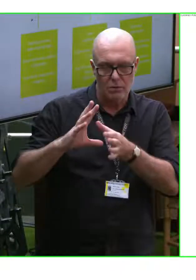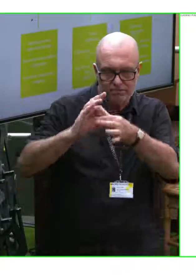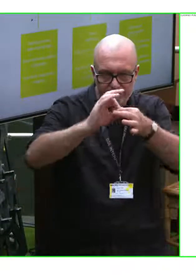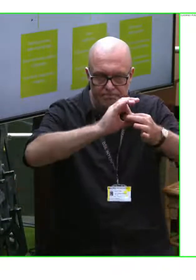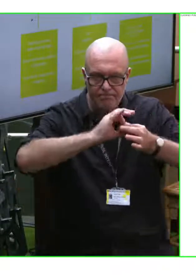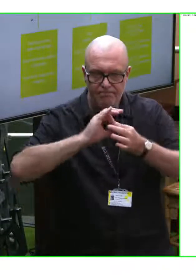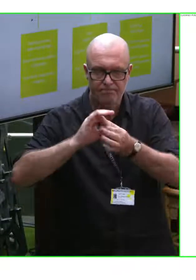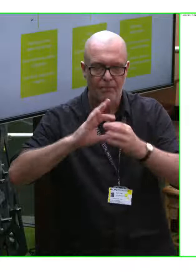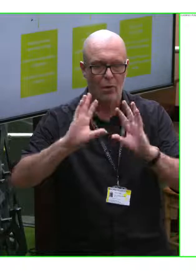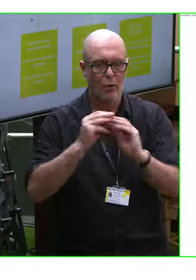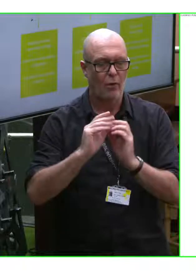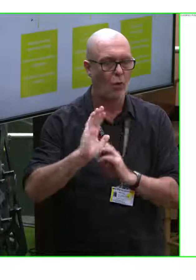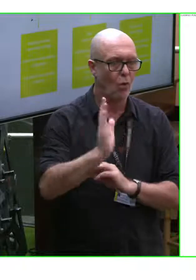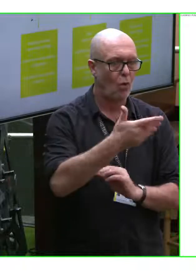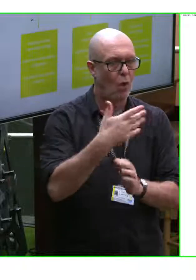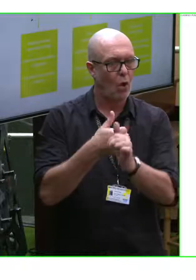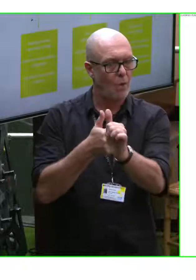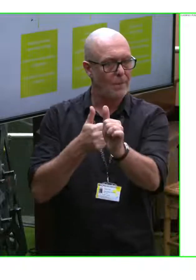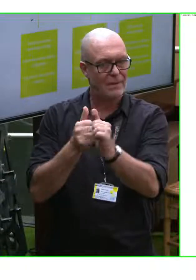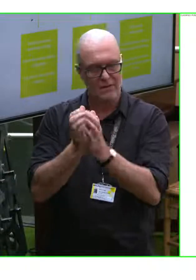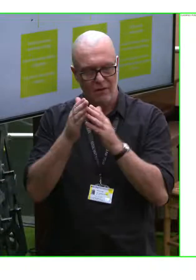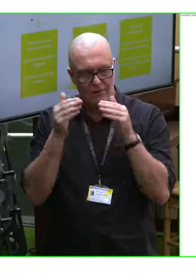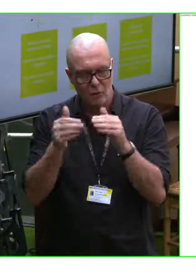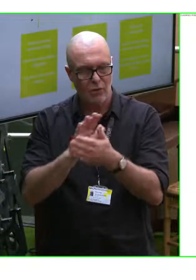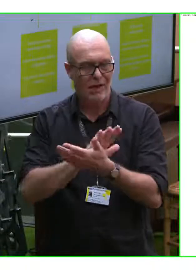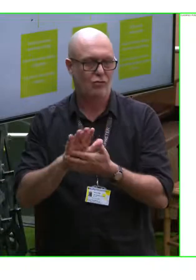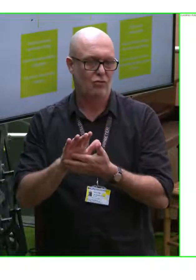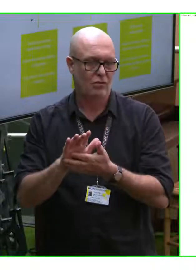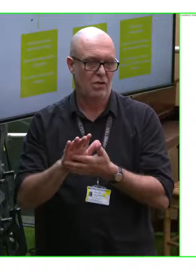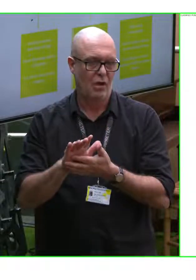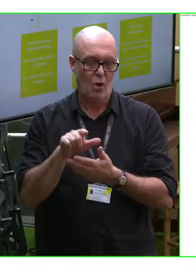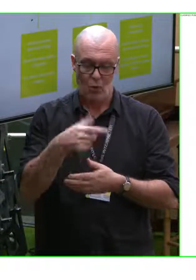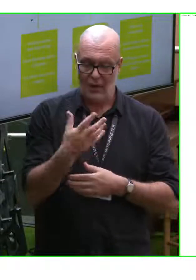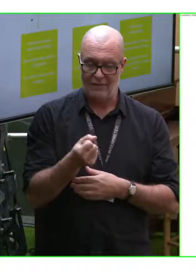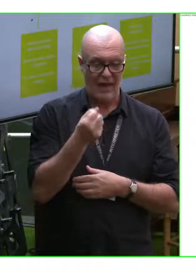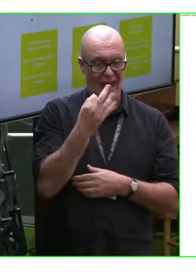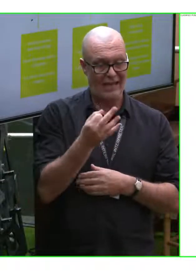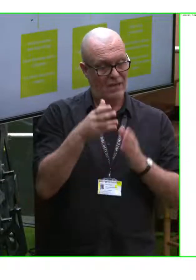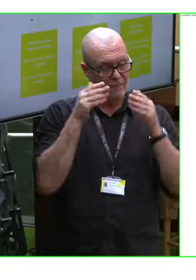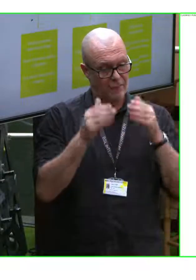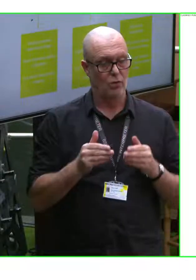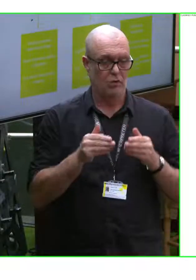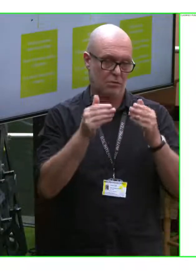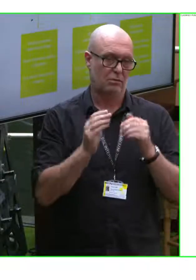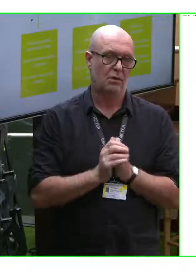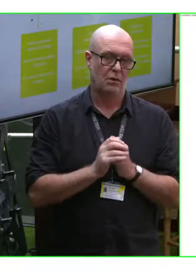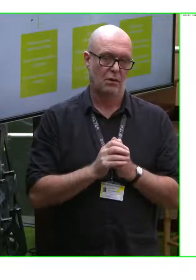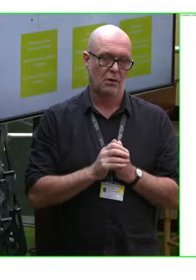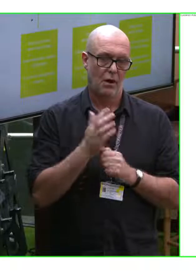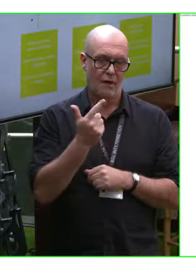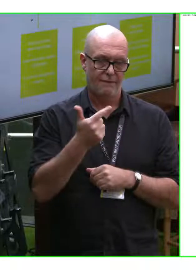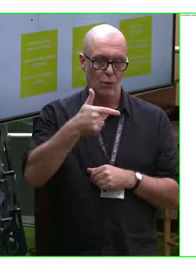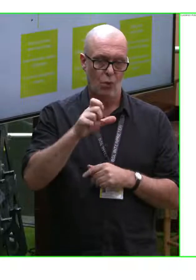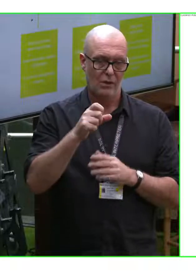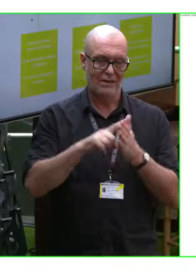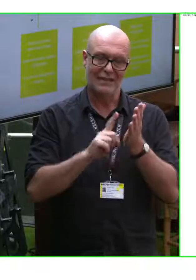materials challenges. We focus on a aspect of that hydrogen value chain, and it's fuel cells, electrolysers. Greater Manchester is an